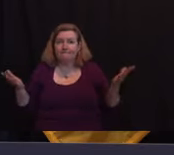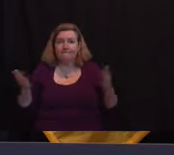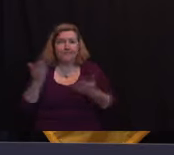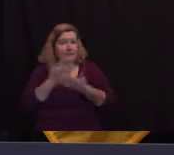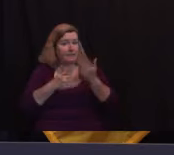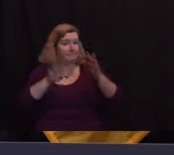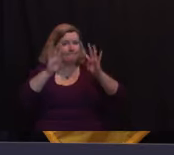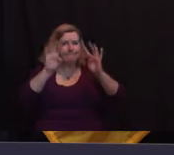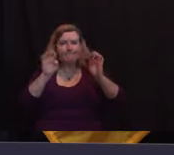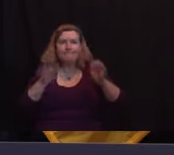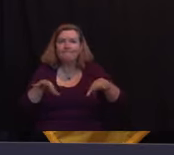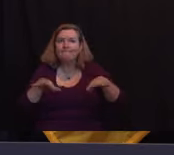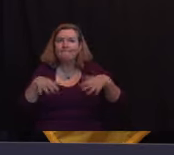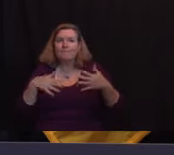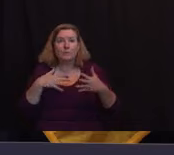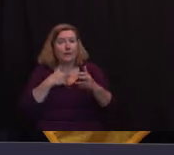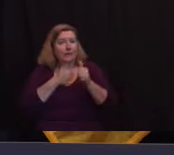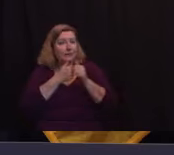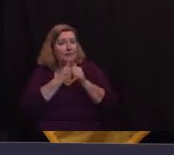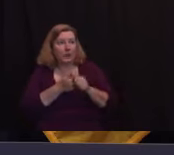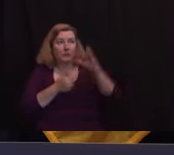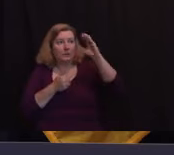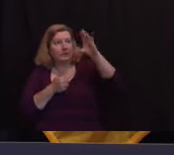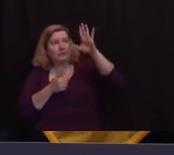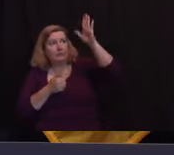we follow CDC guidance.